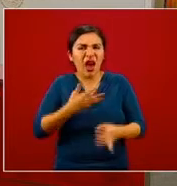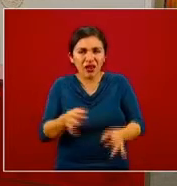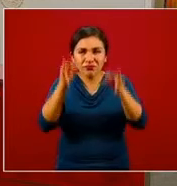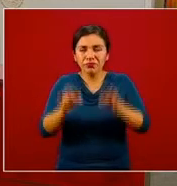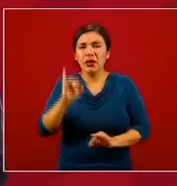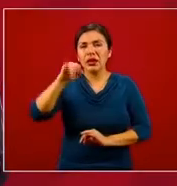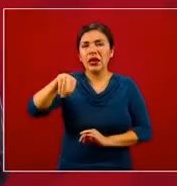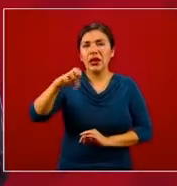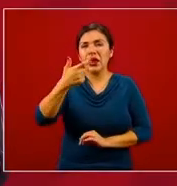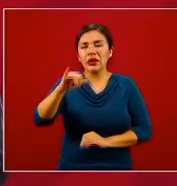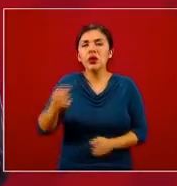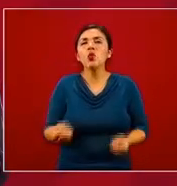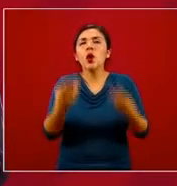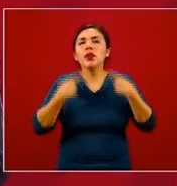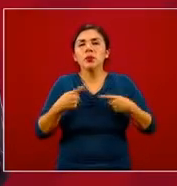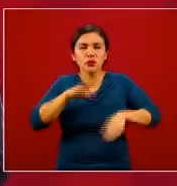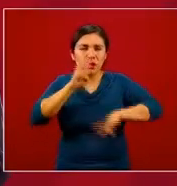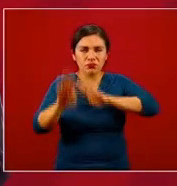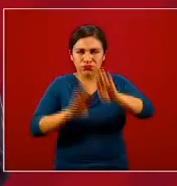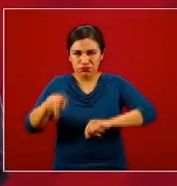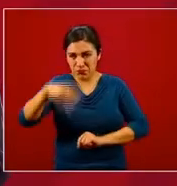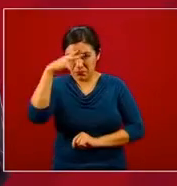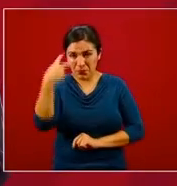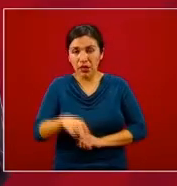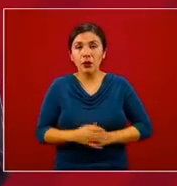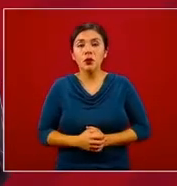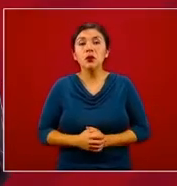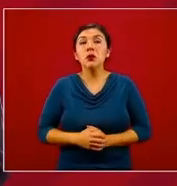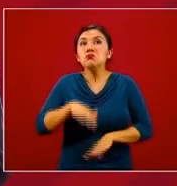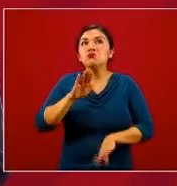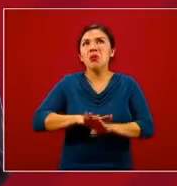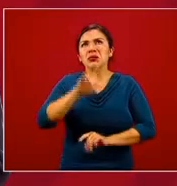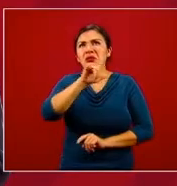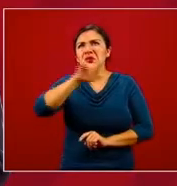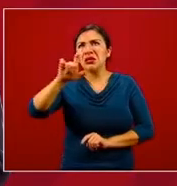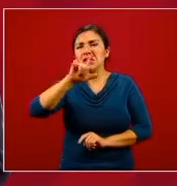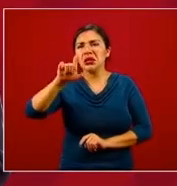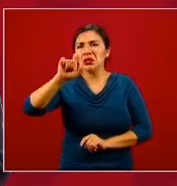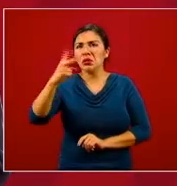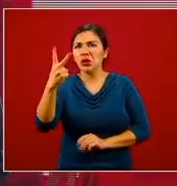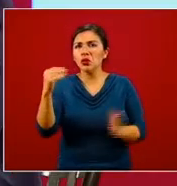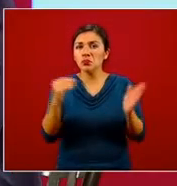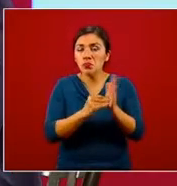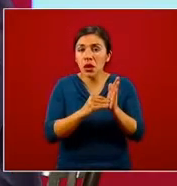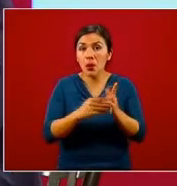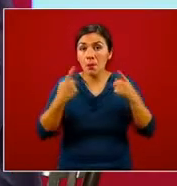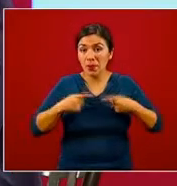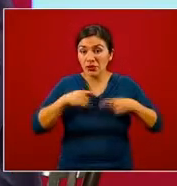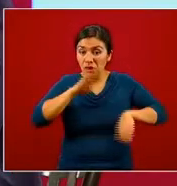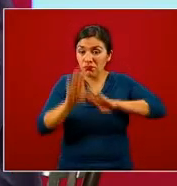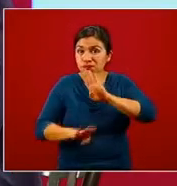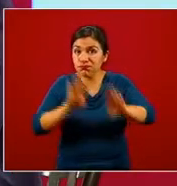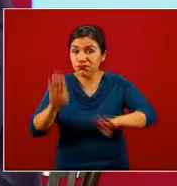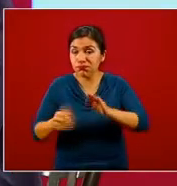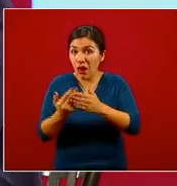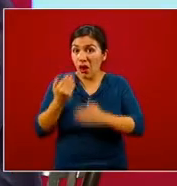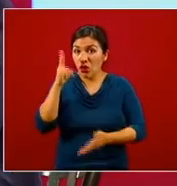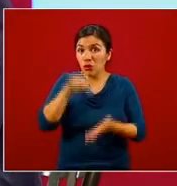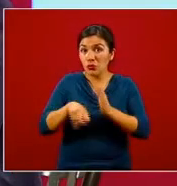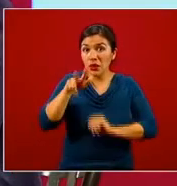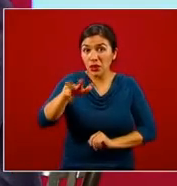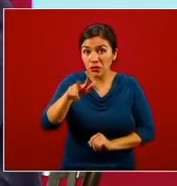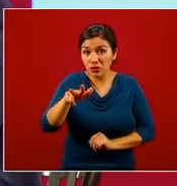In 2018, which is when we have the most recent official statistics for deaths